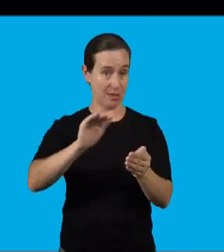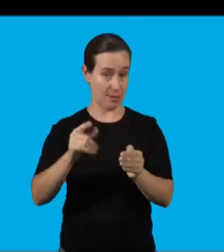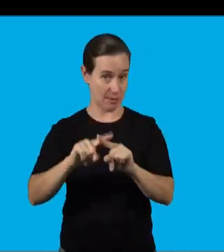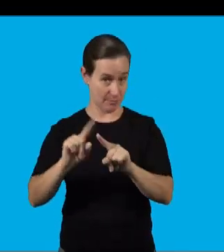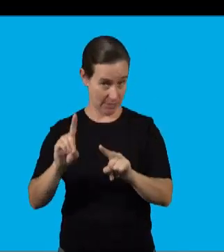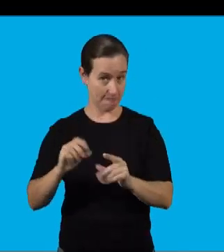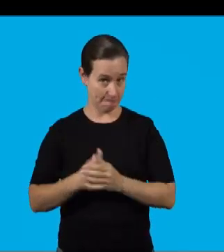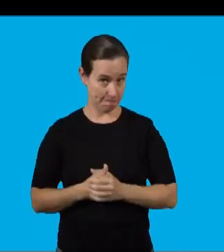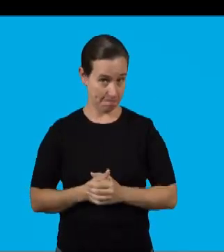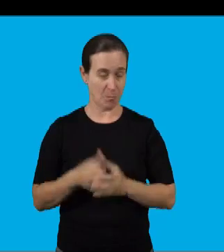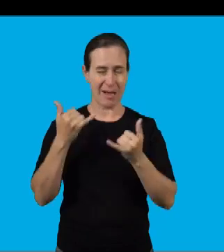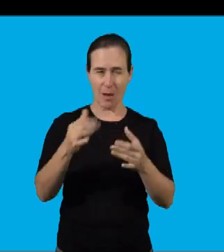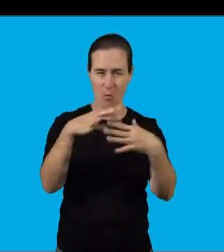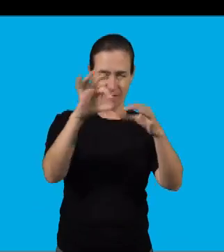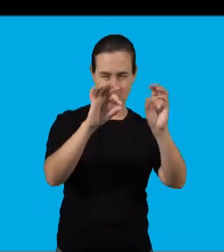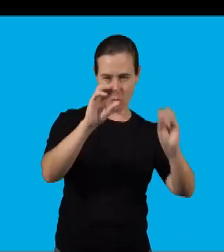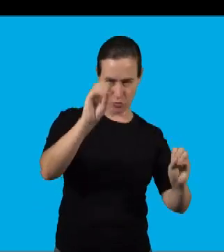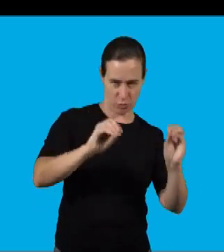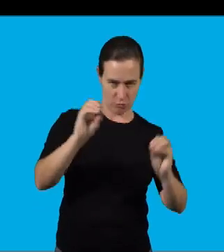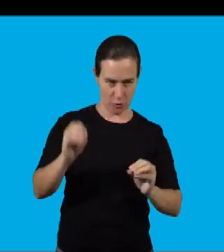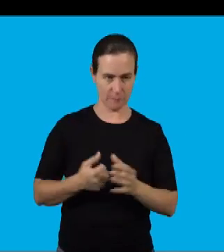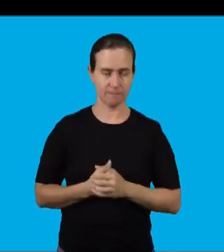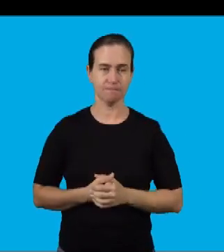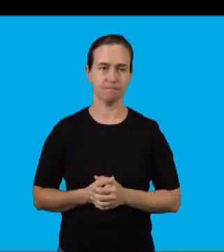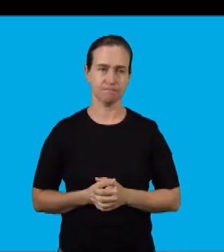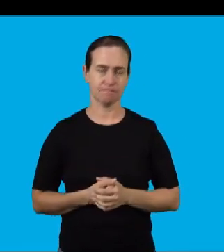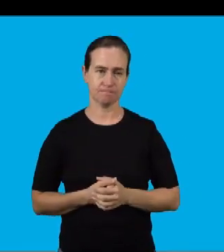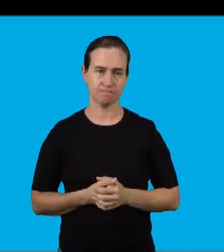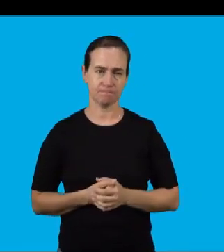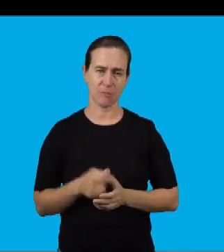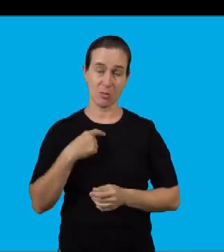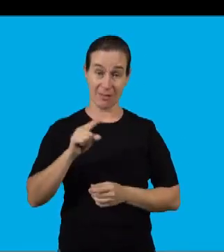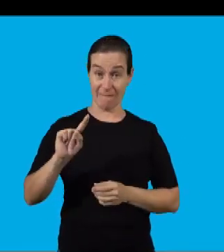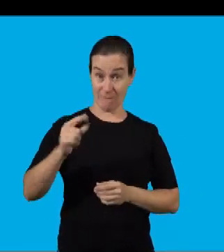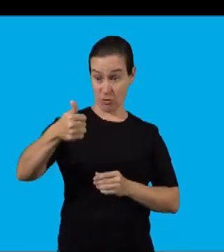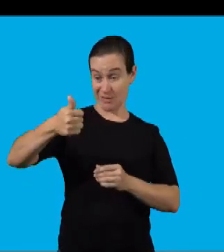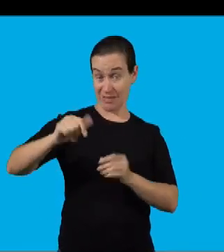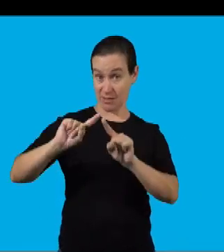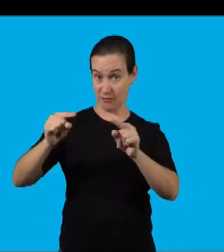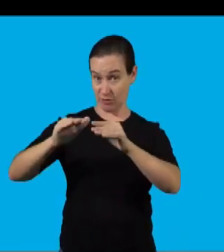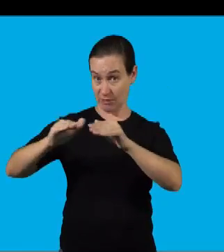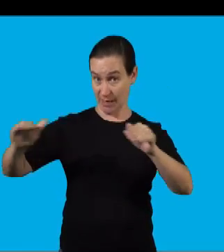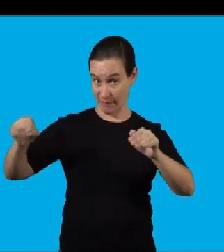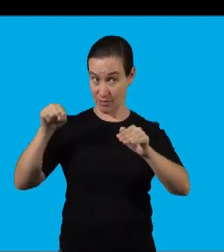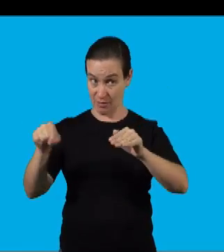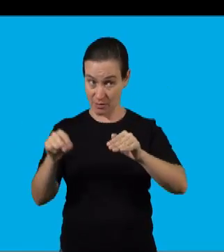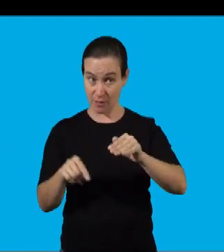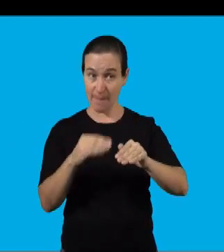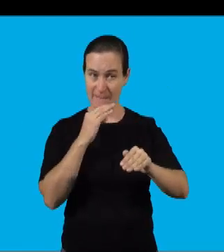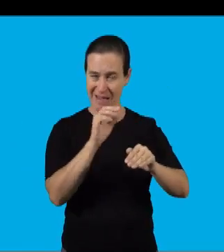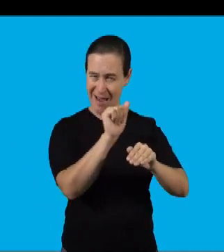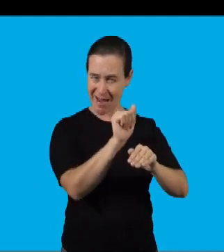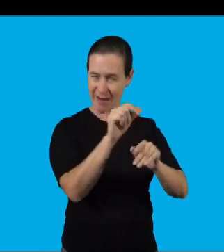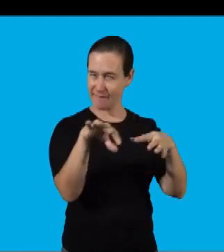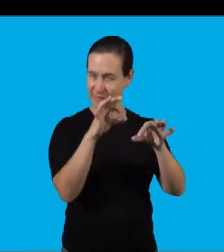by d. Let's substitute what we have. Well, in this case, looking at this first differences, our a is